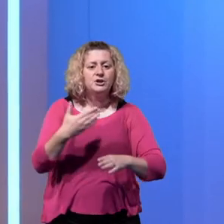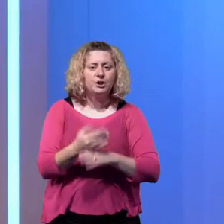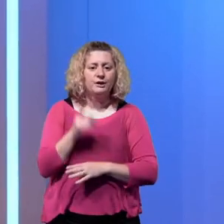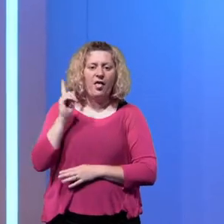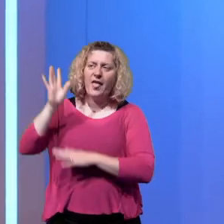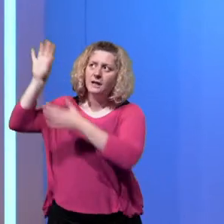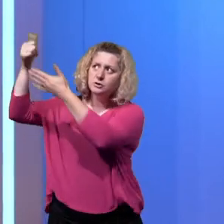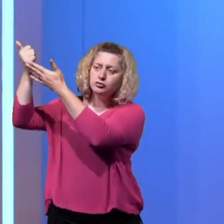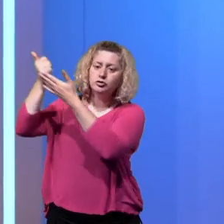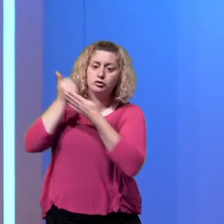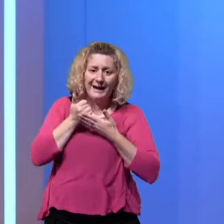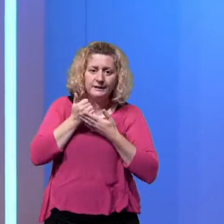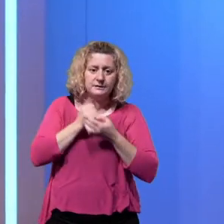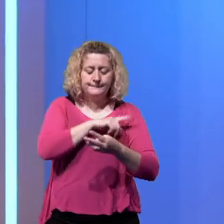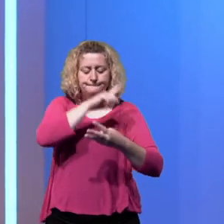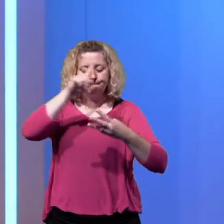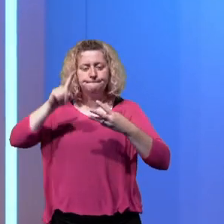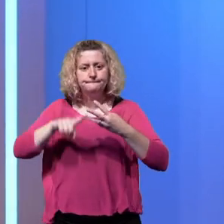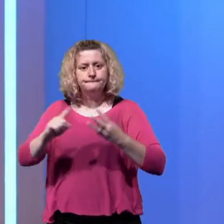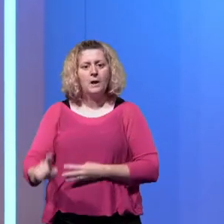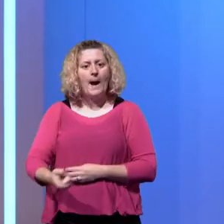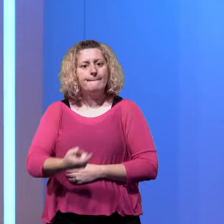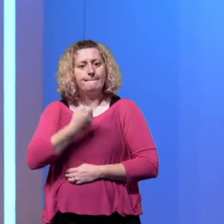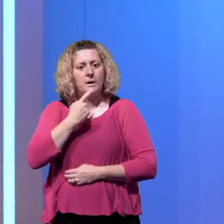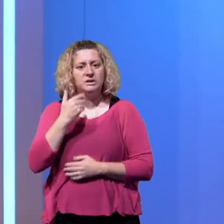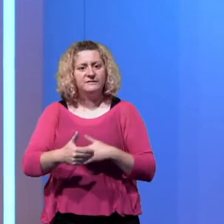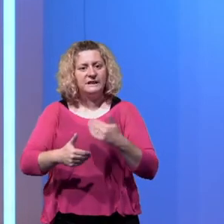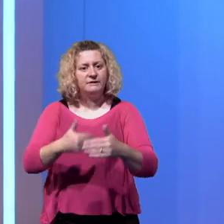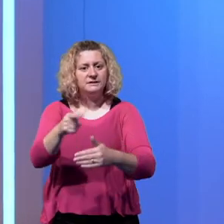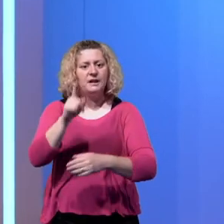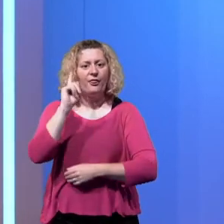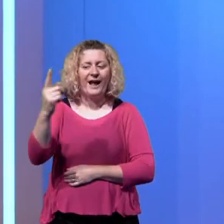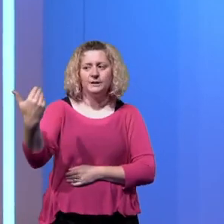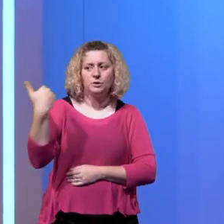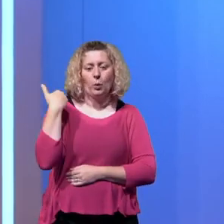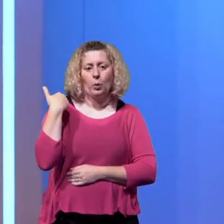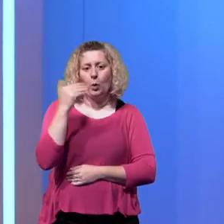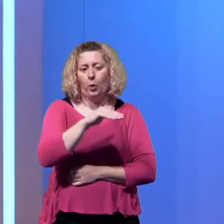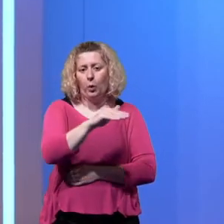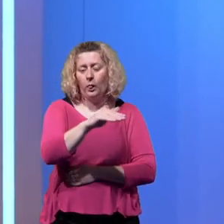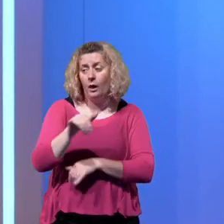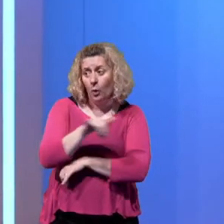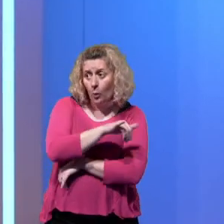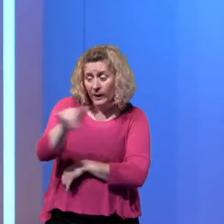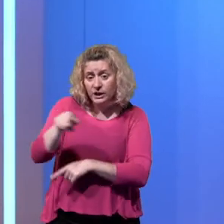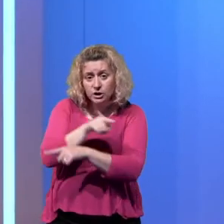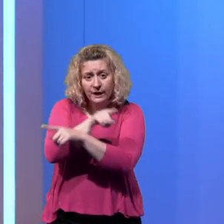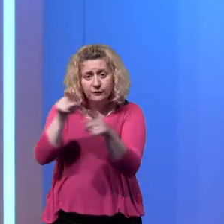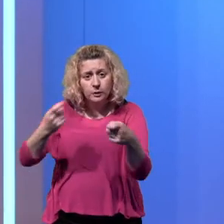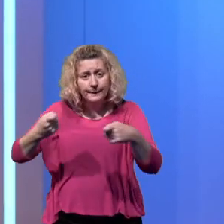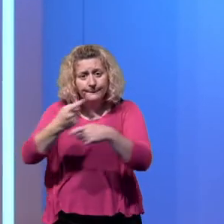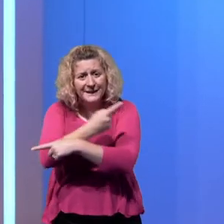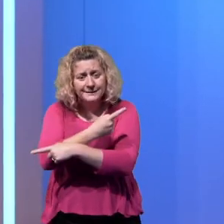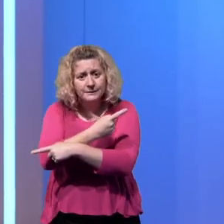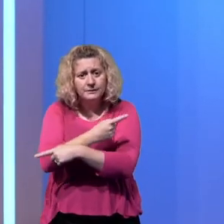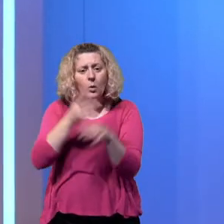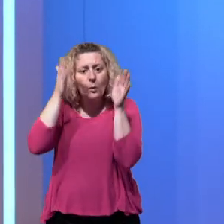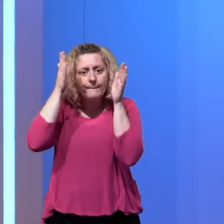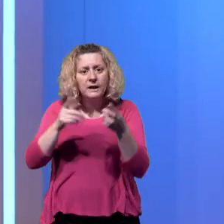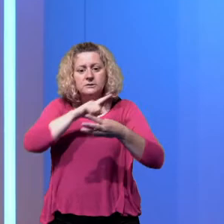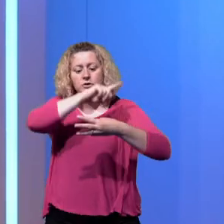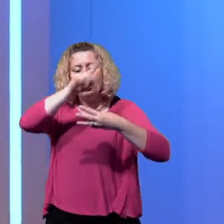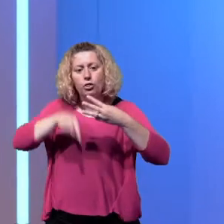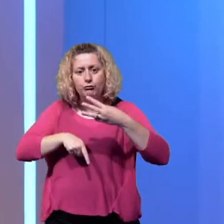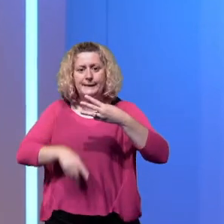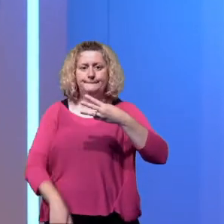that call. Have you in your leadership been forgetting? Which one have you been forgetting? We've got to do all three.